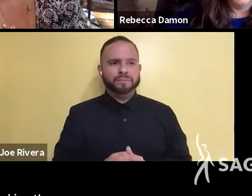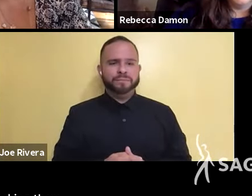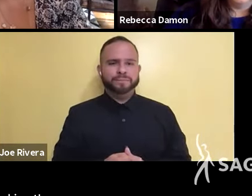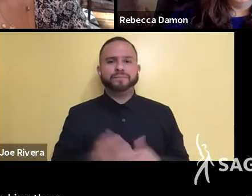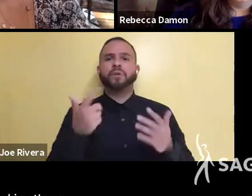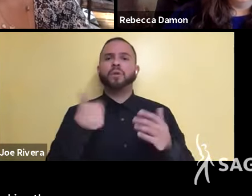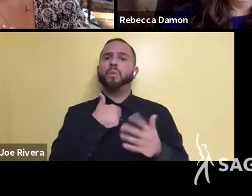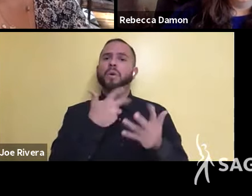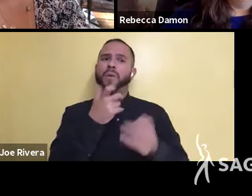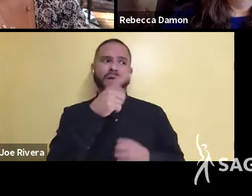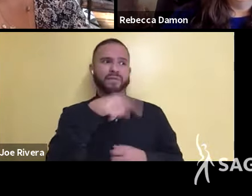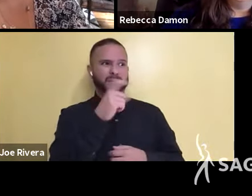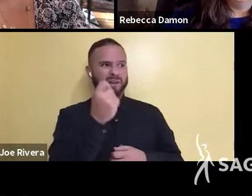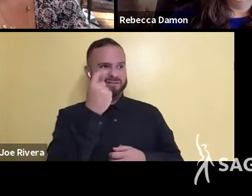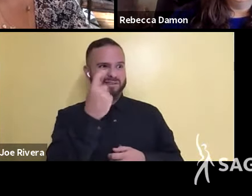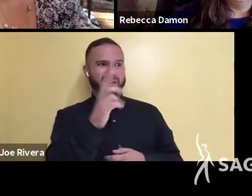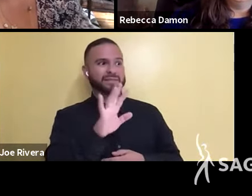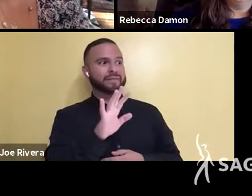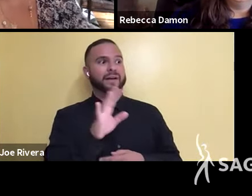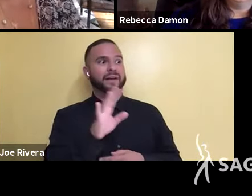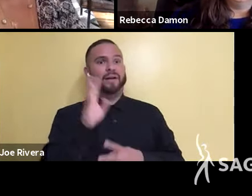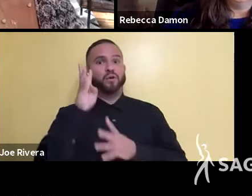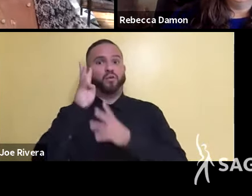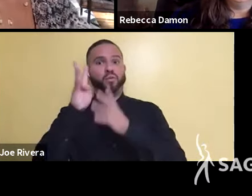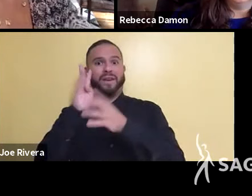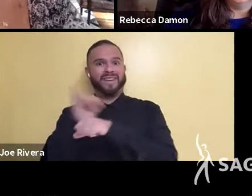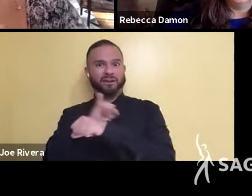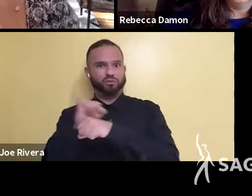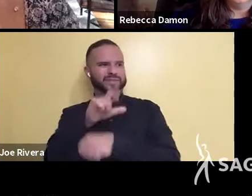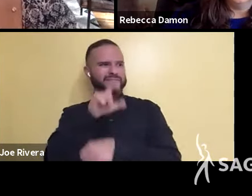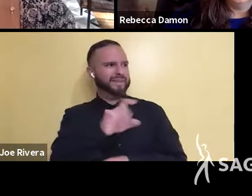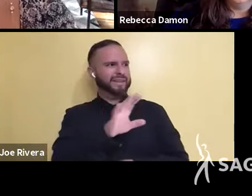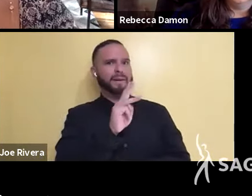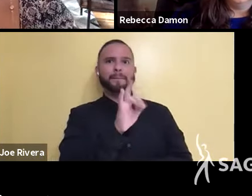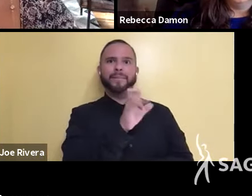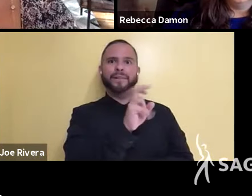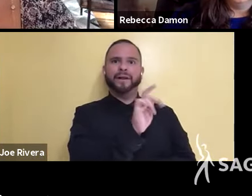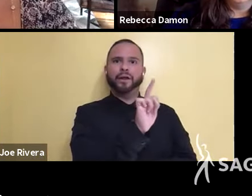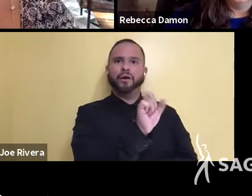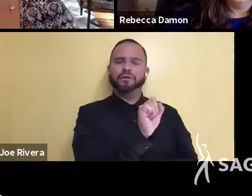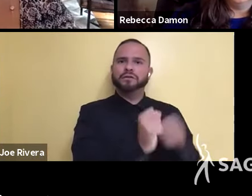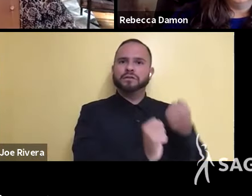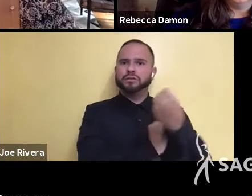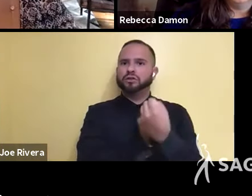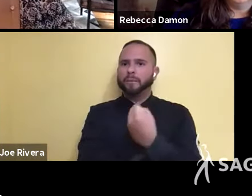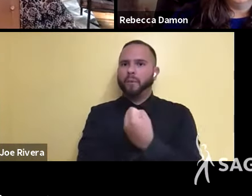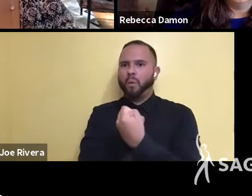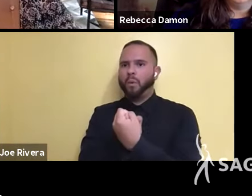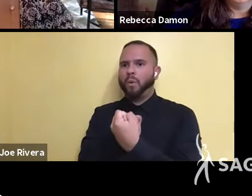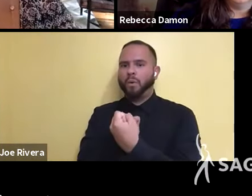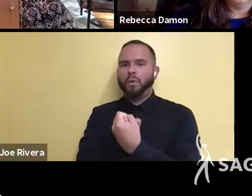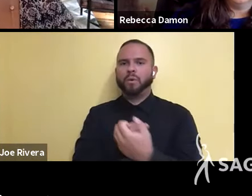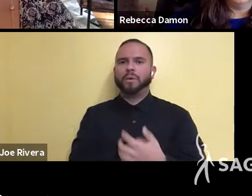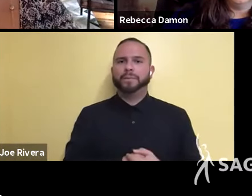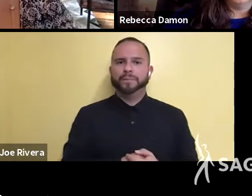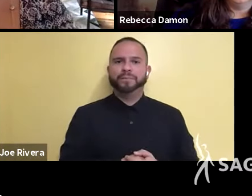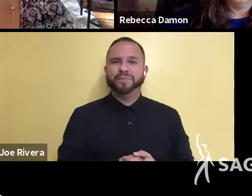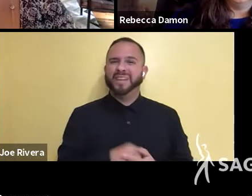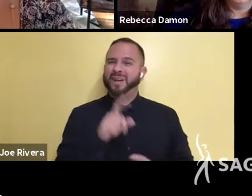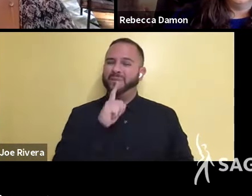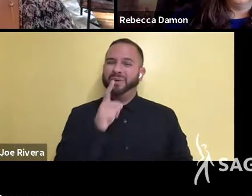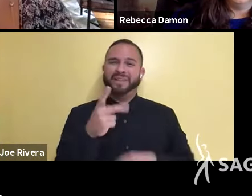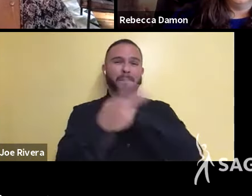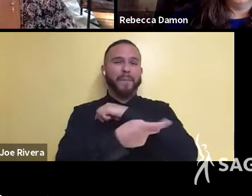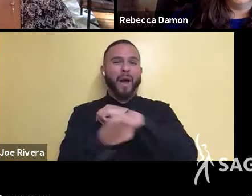industries need their support, and that piracy is something that hurts everybody.